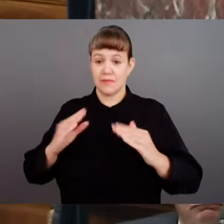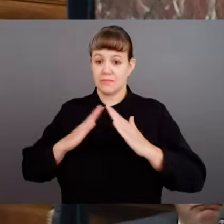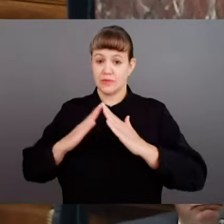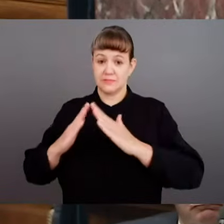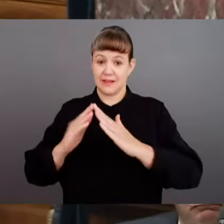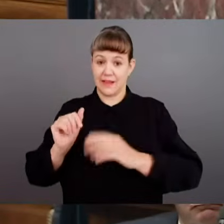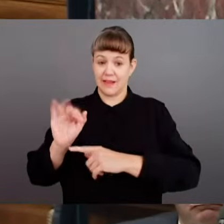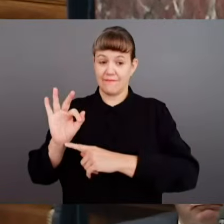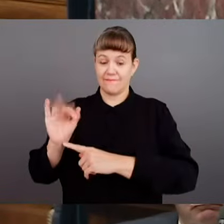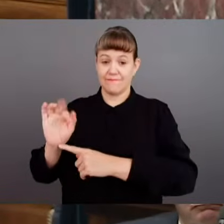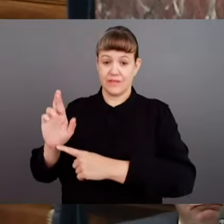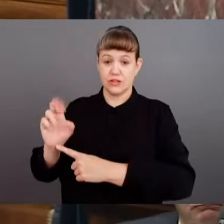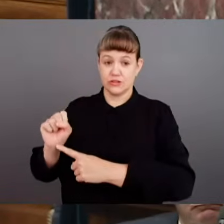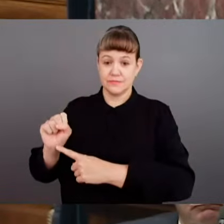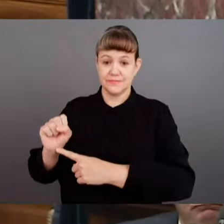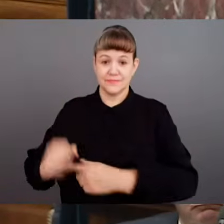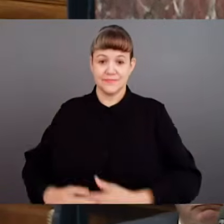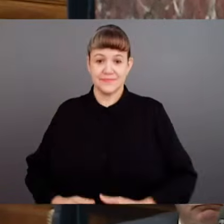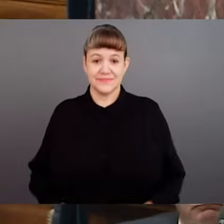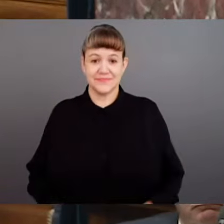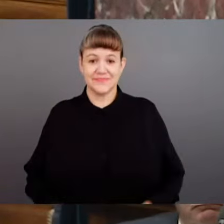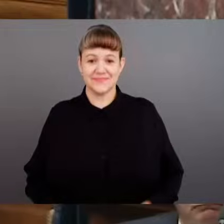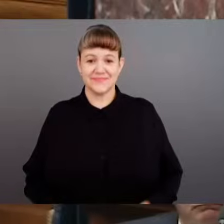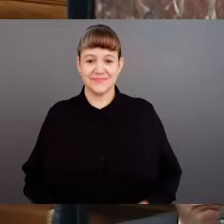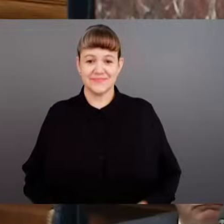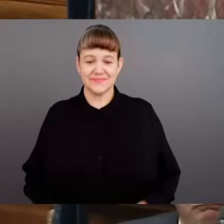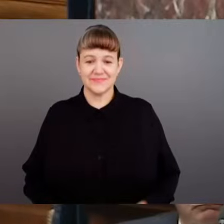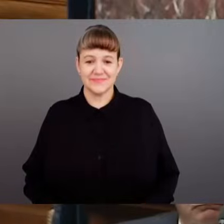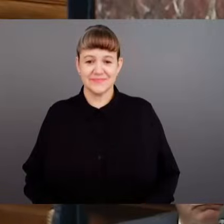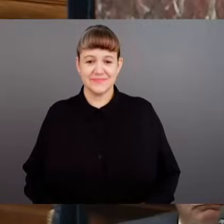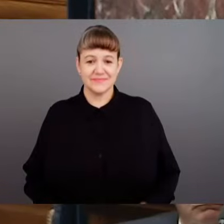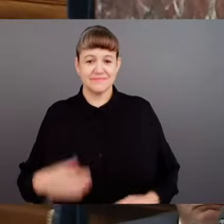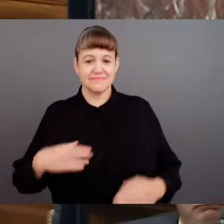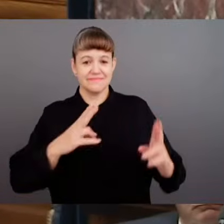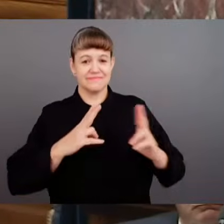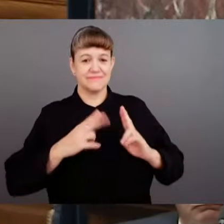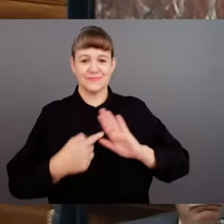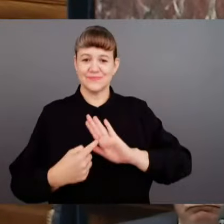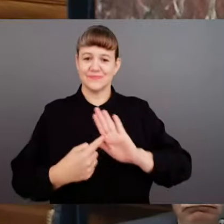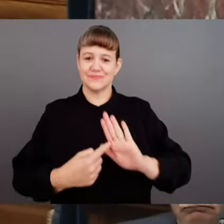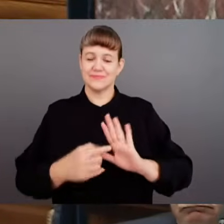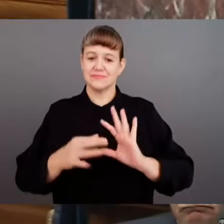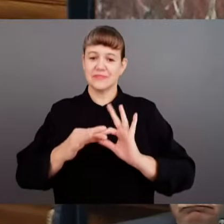Mr. Speaker, I have the honor to present a message from Her Honor, the Lieutenant Governor.